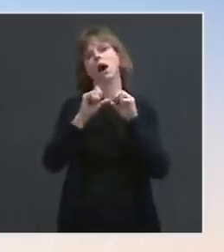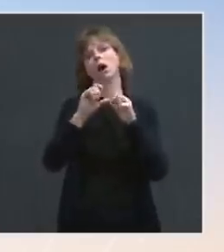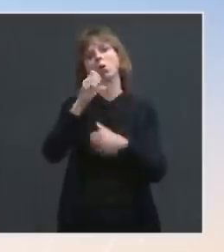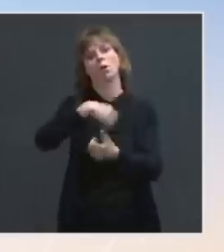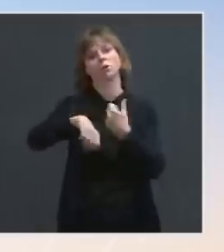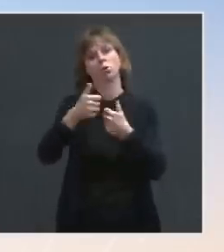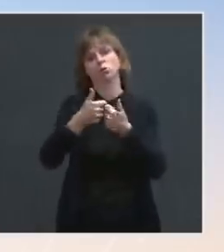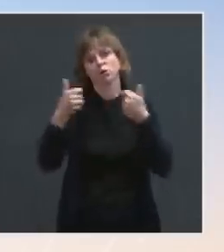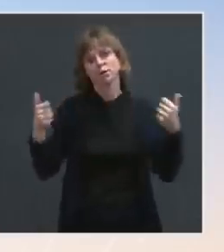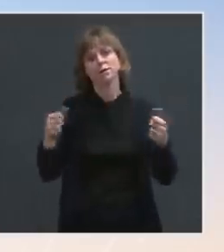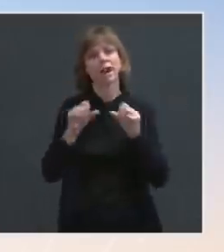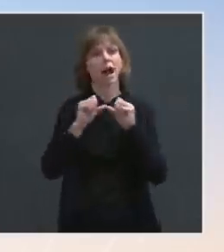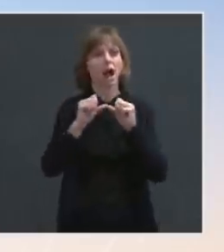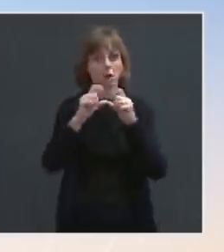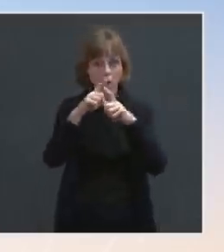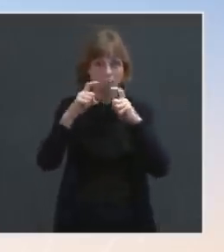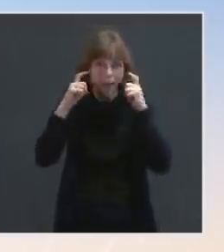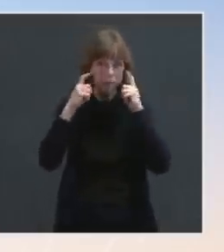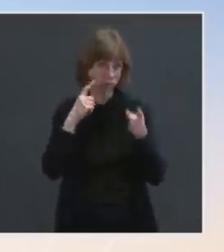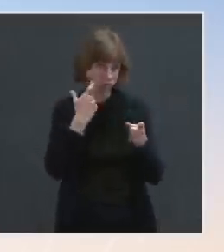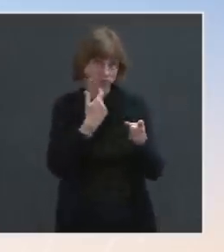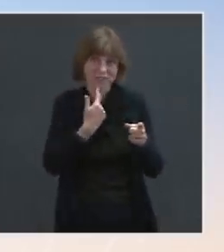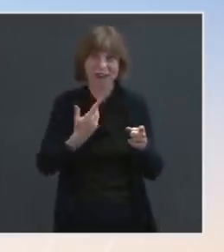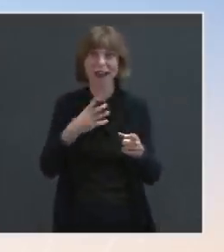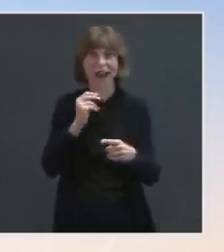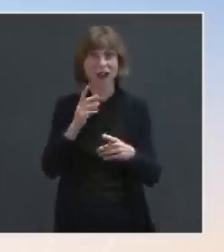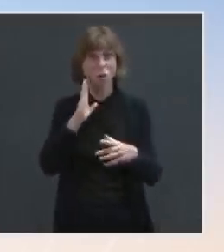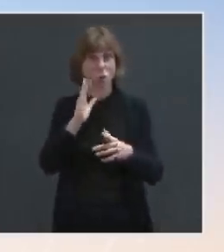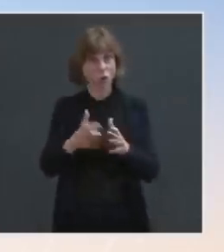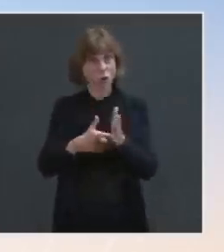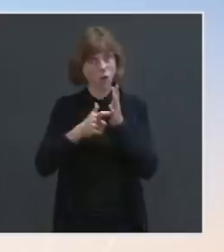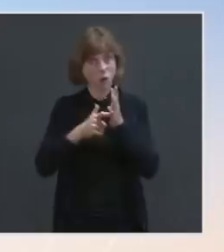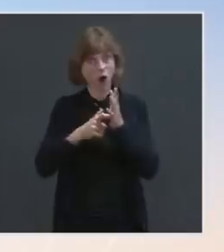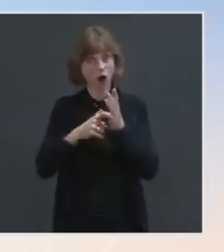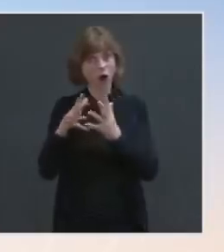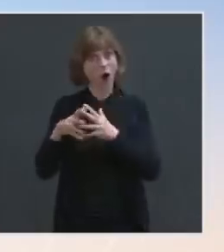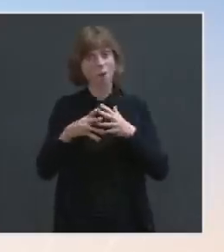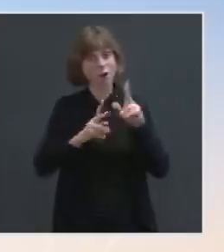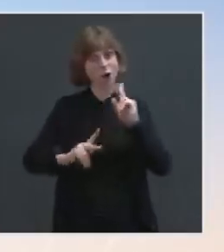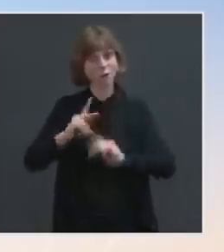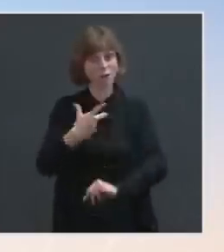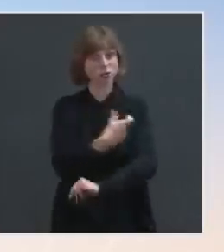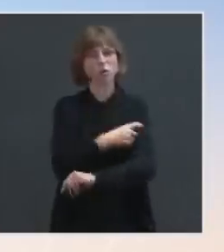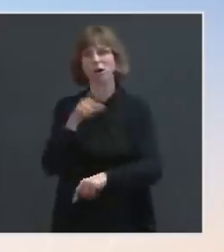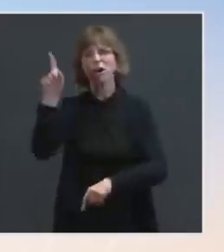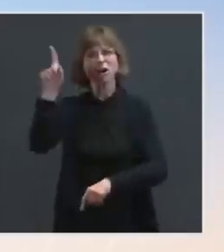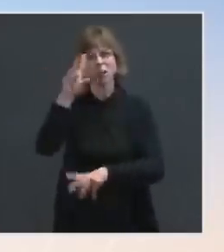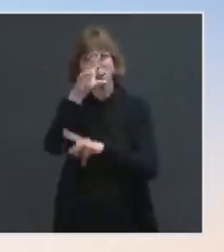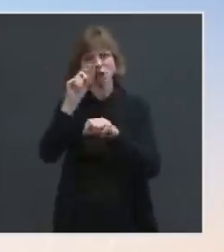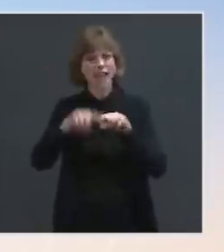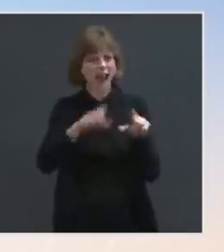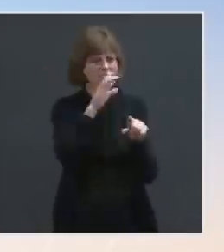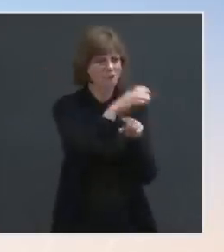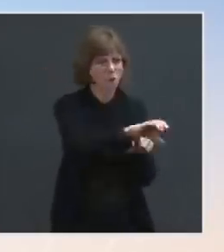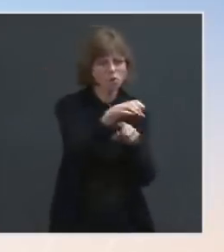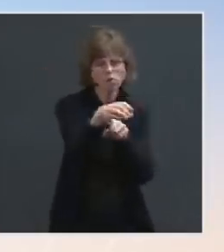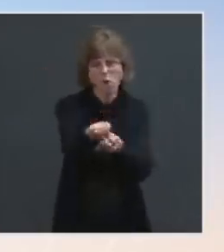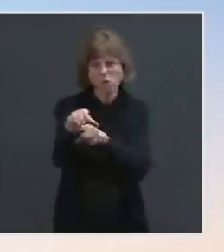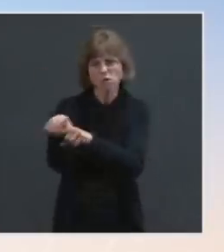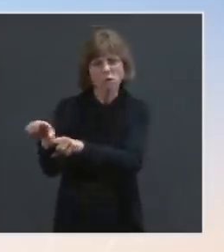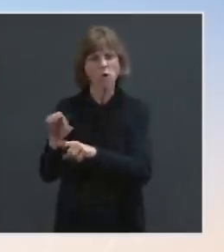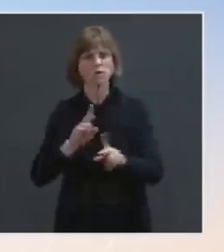talking about, and it will also require the American people getting the vaccine. He can't force individuals to do that. So he can just